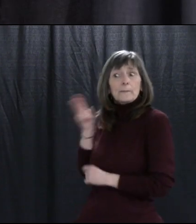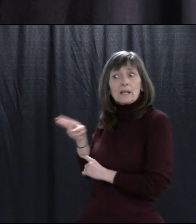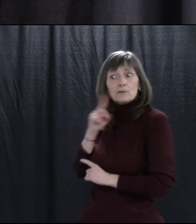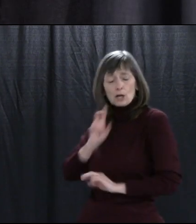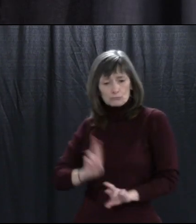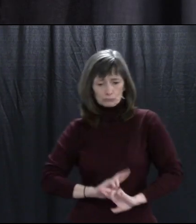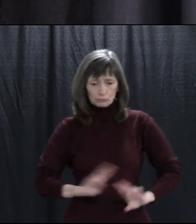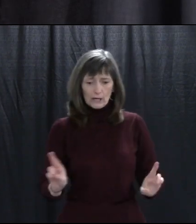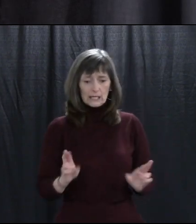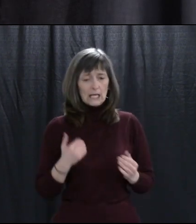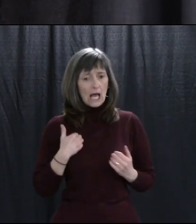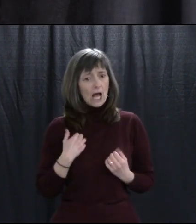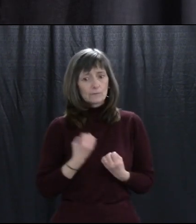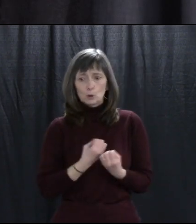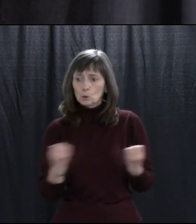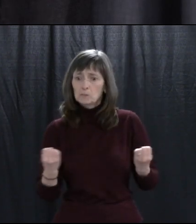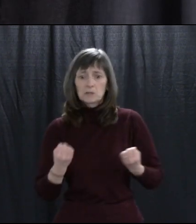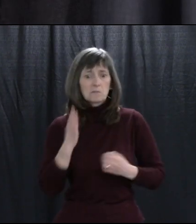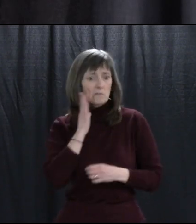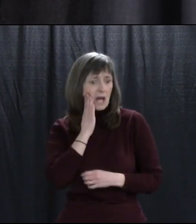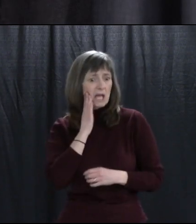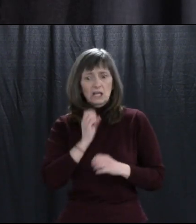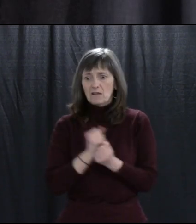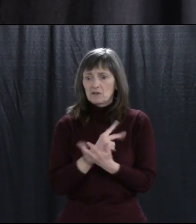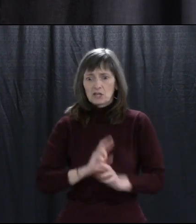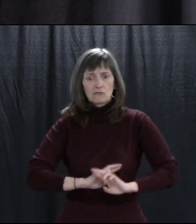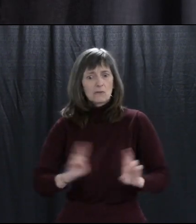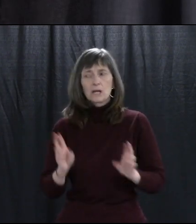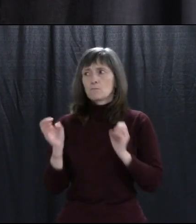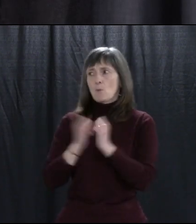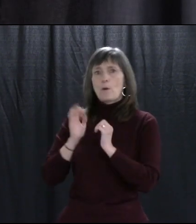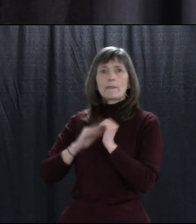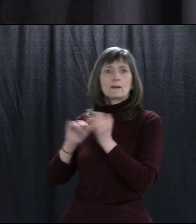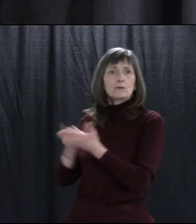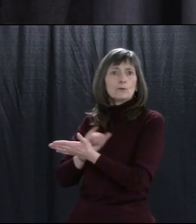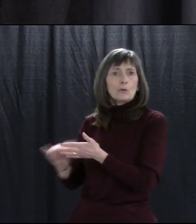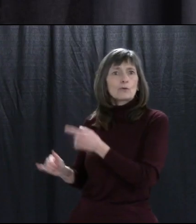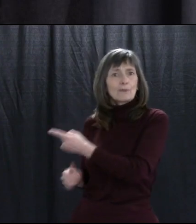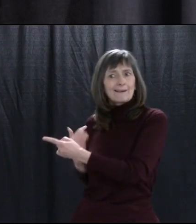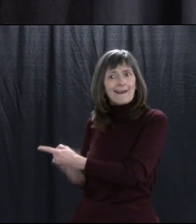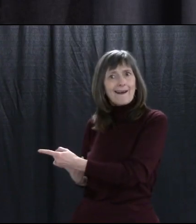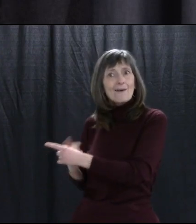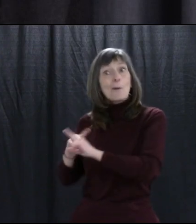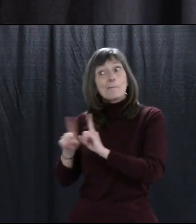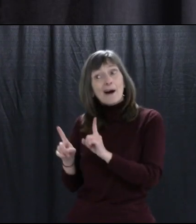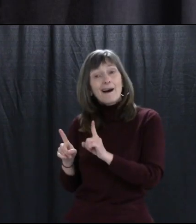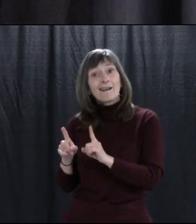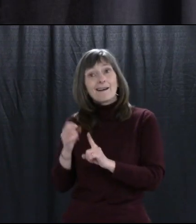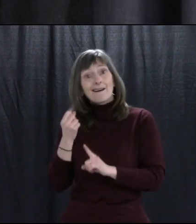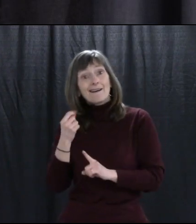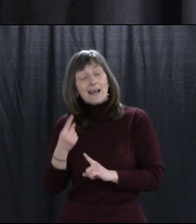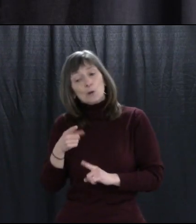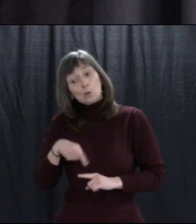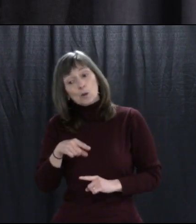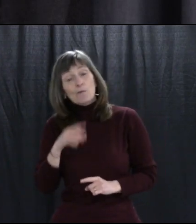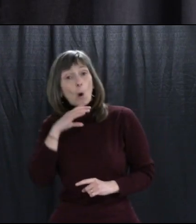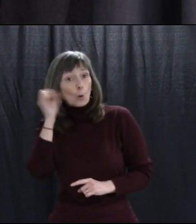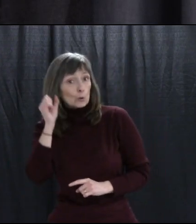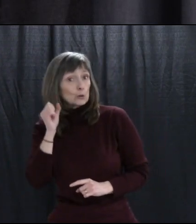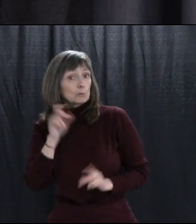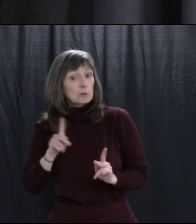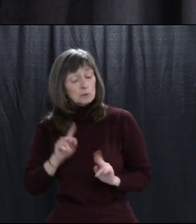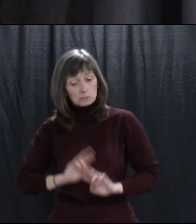we have a more elderly and generally slightly less healthy population than other parts of the country. So